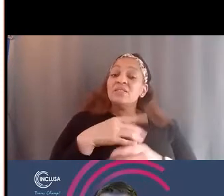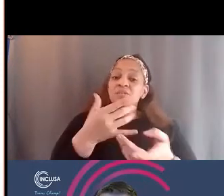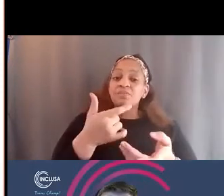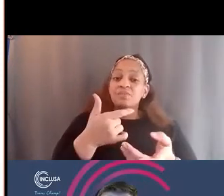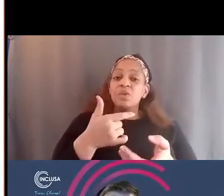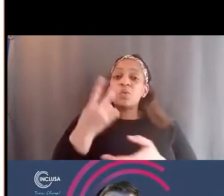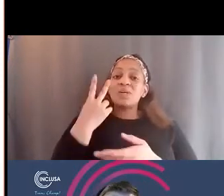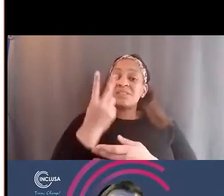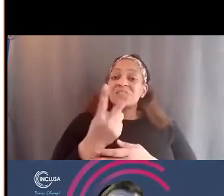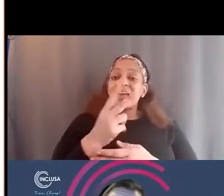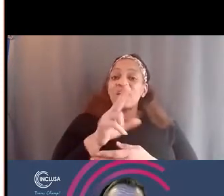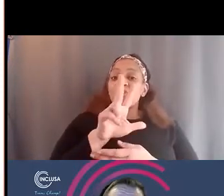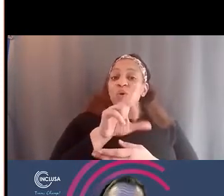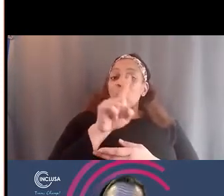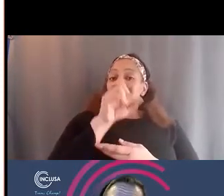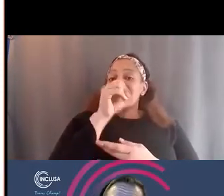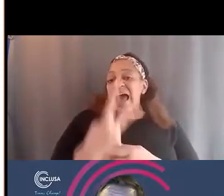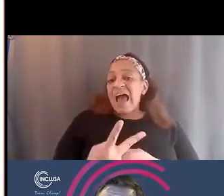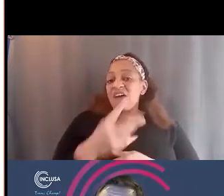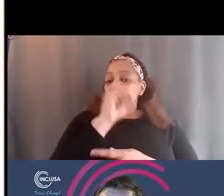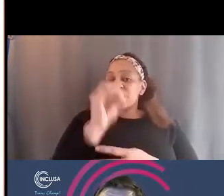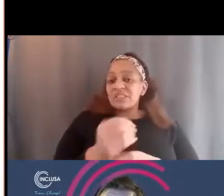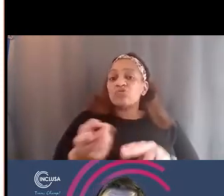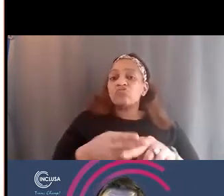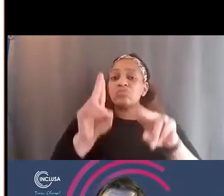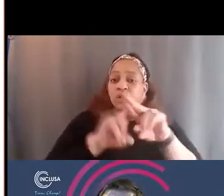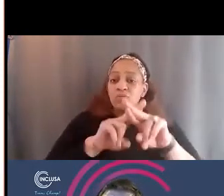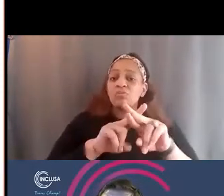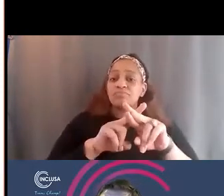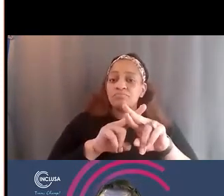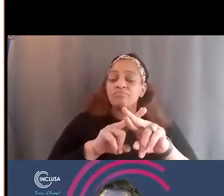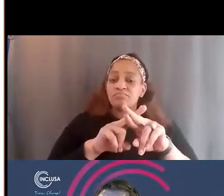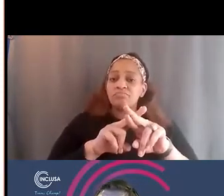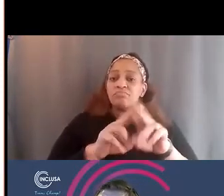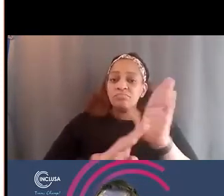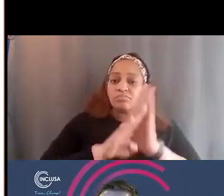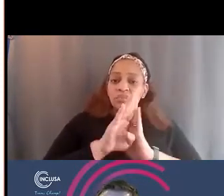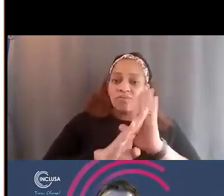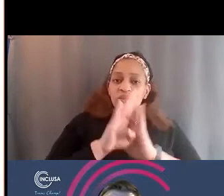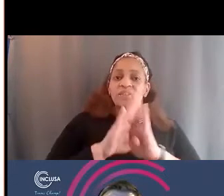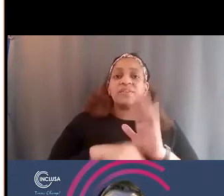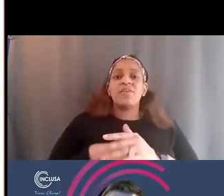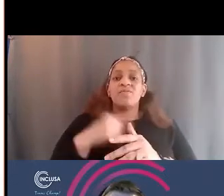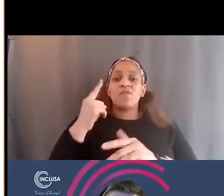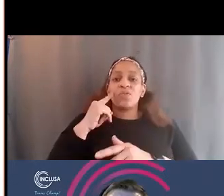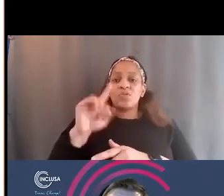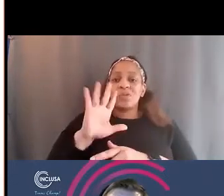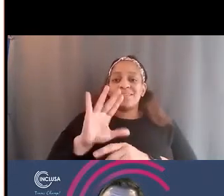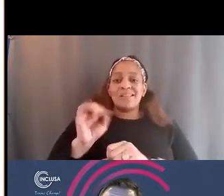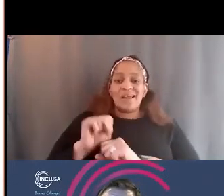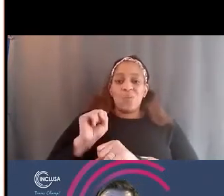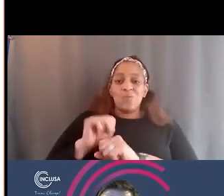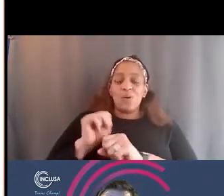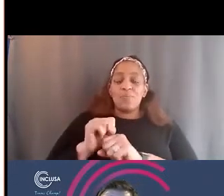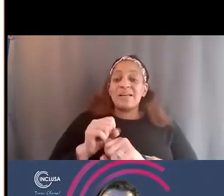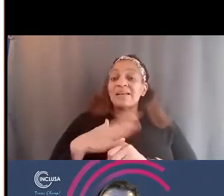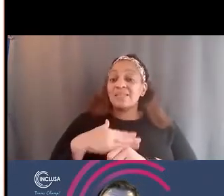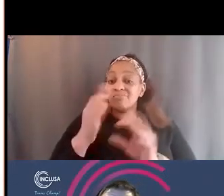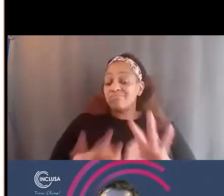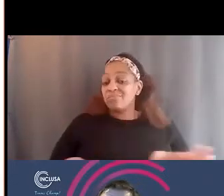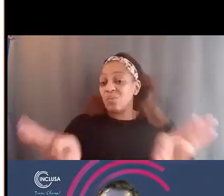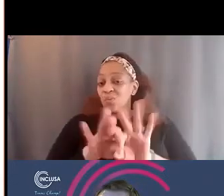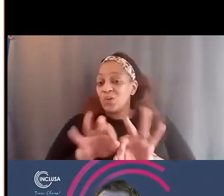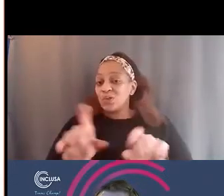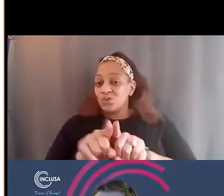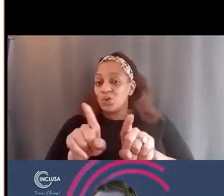saw 31.5% growth in the number of individuals that were employed in competitive integrated employment. And just as importantly, we saw